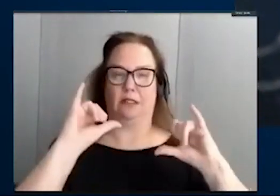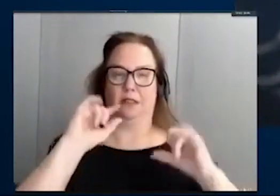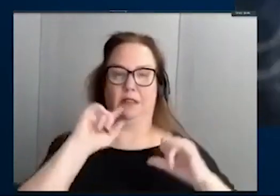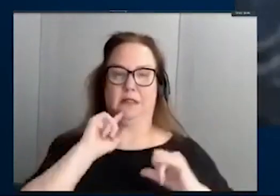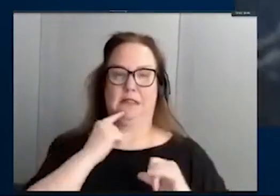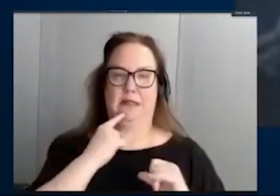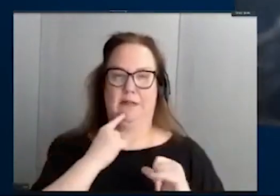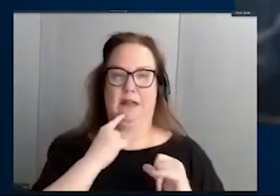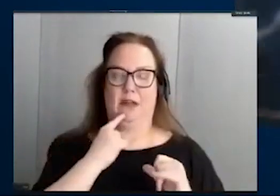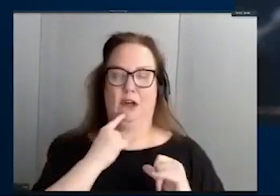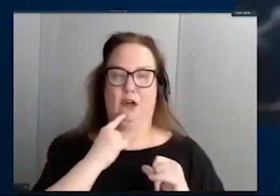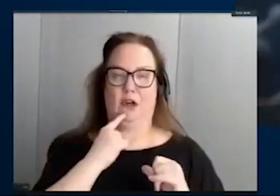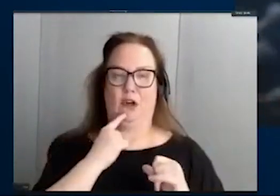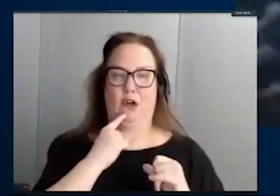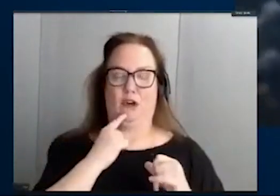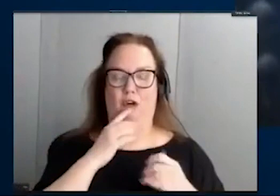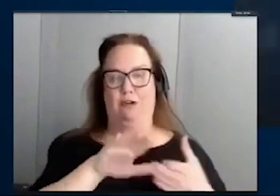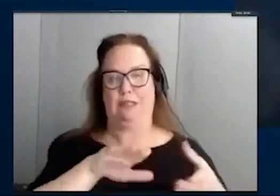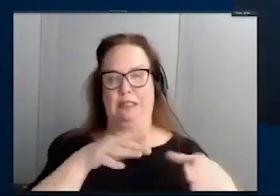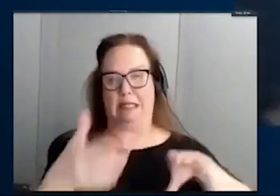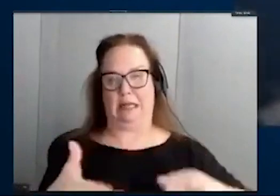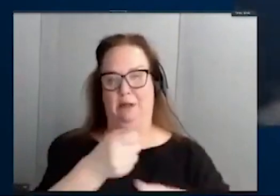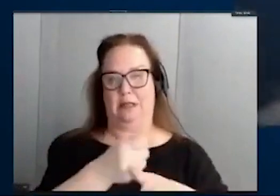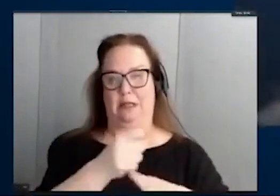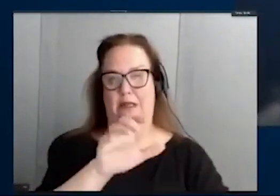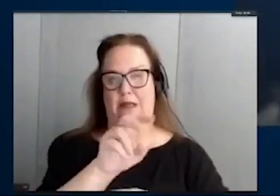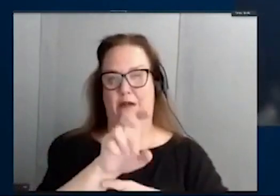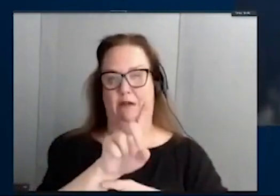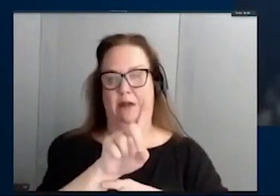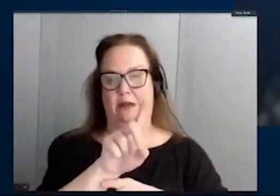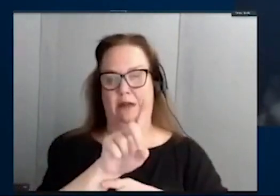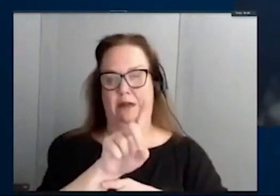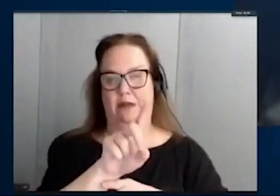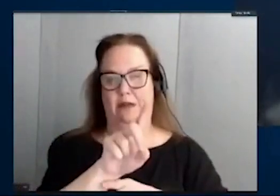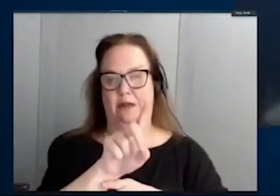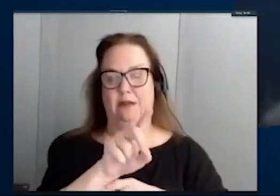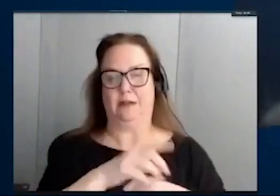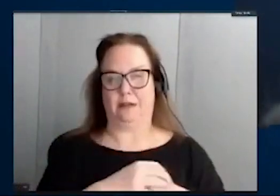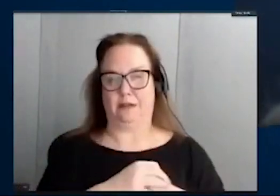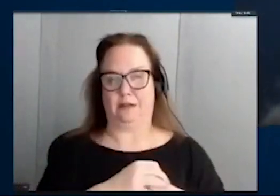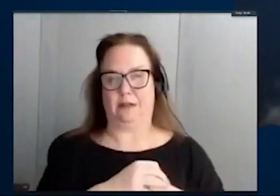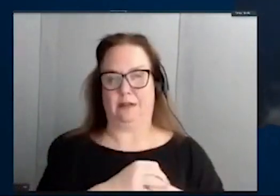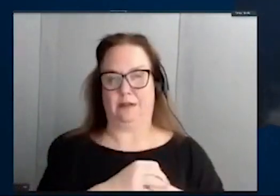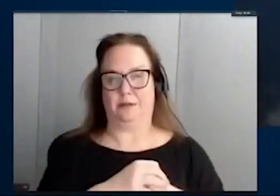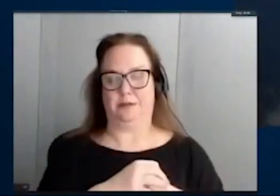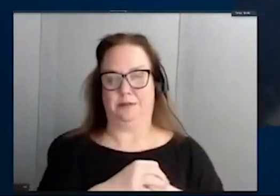or fatal outcomes when they catch COVID? Older population, you know, greater than 65 years or older,